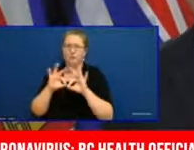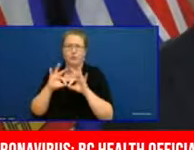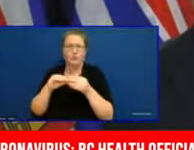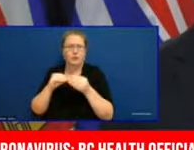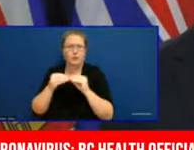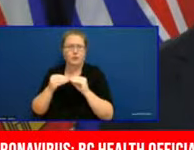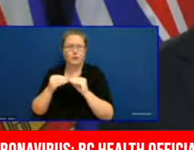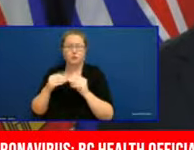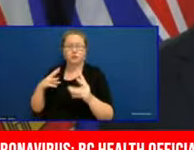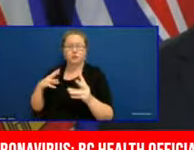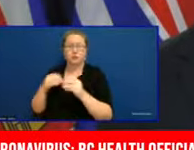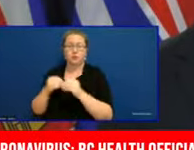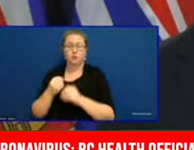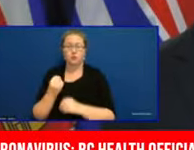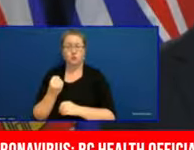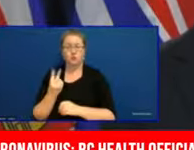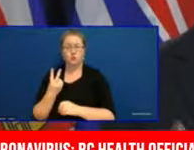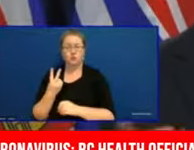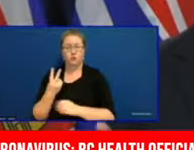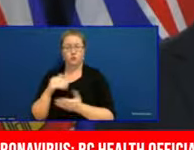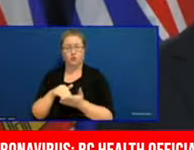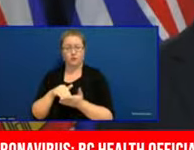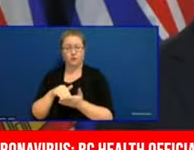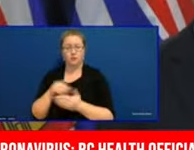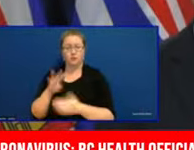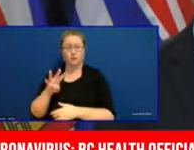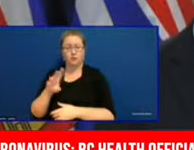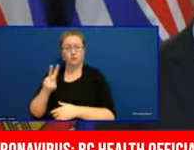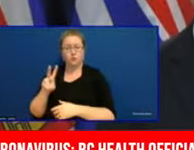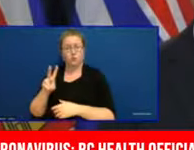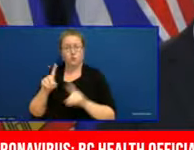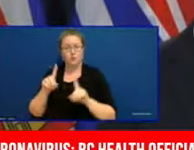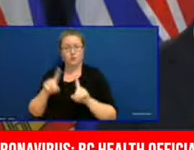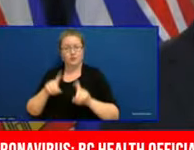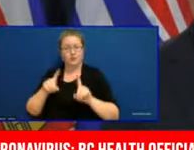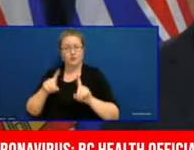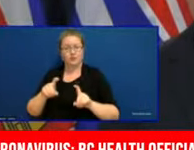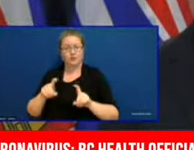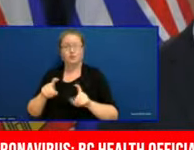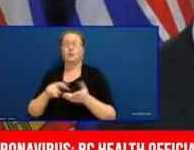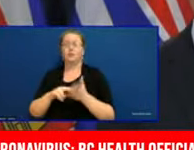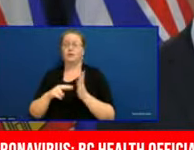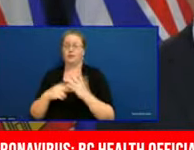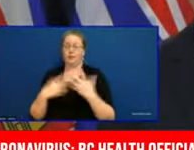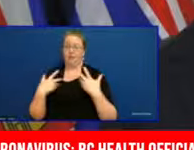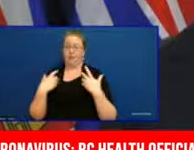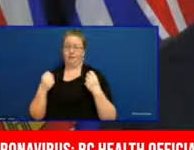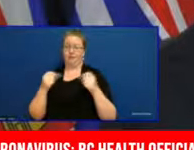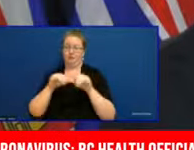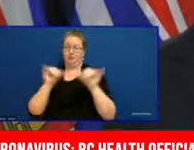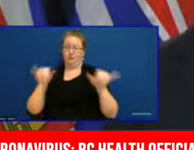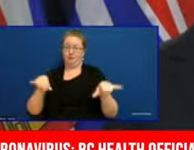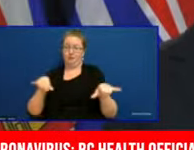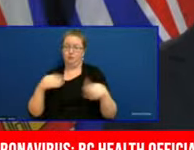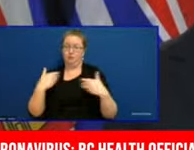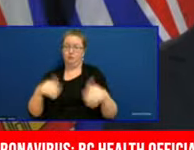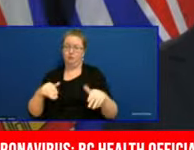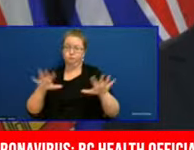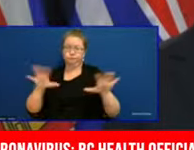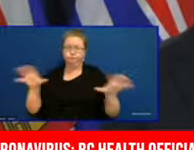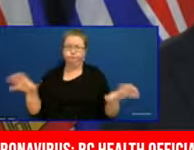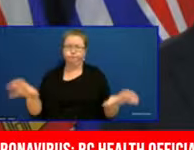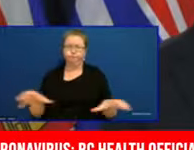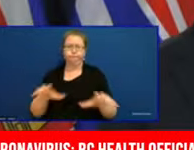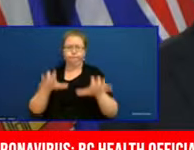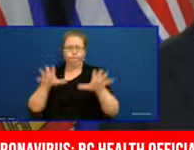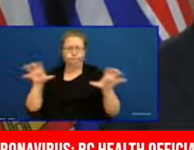significant number. The 12,442 tests, to say that our healthcare system, to say the least, is going all out.